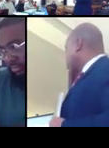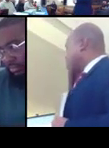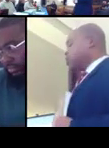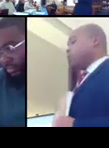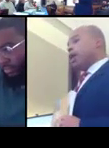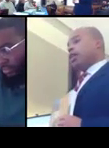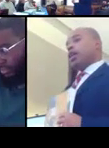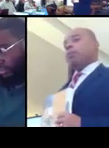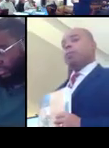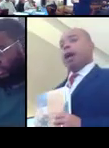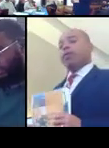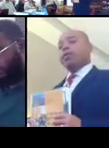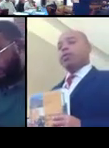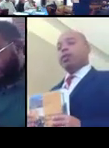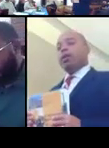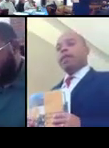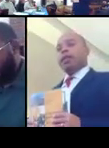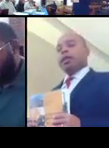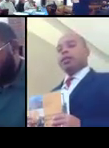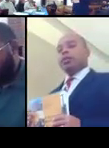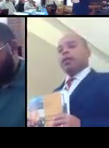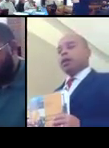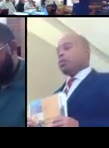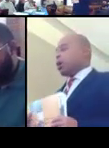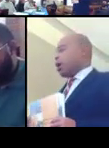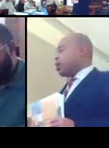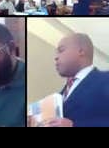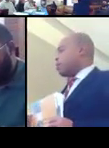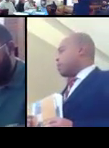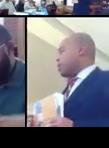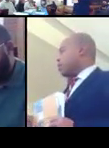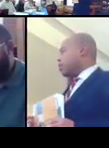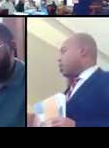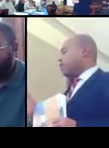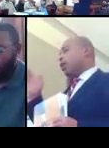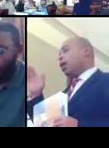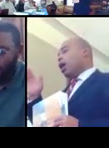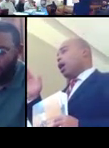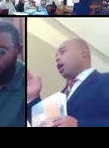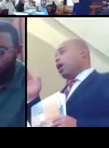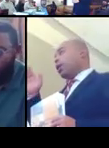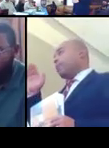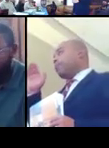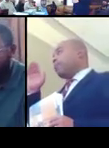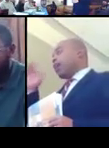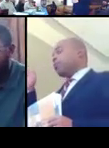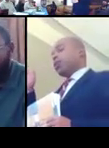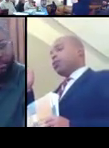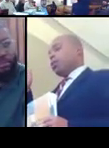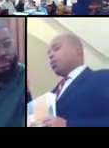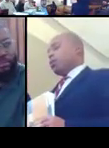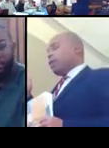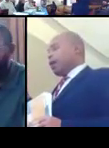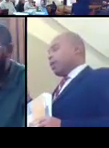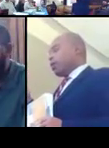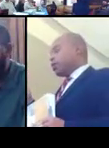So the general requirements, we're at the neighborhood boundaries. So in this case, that we had the neighborhood boundaries of Natural